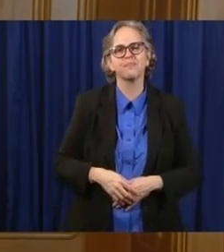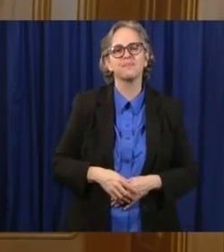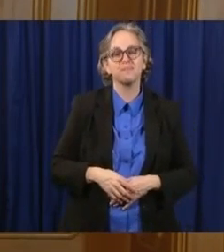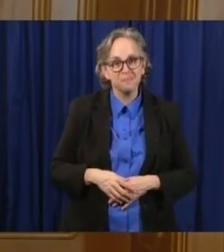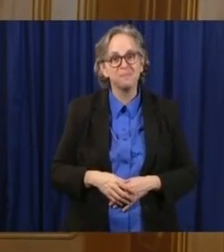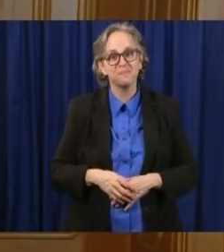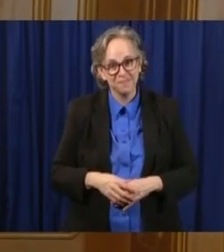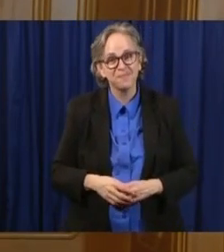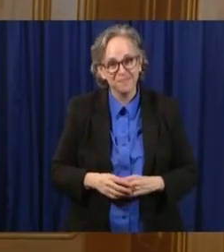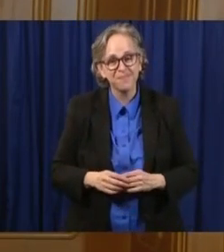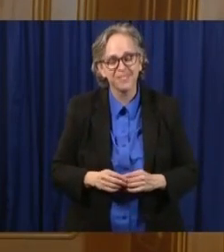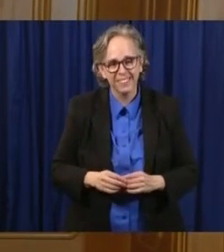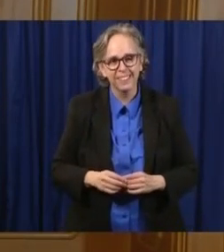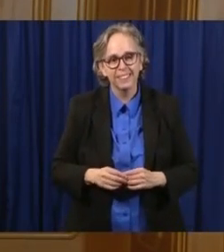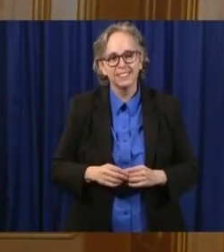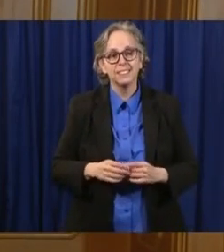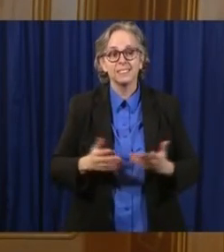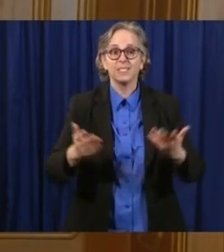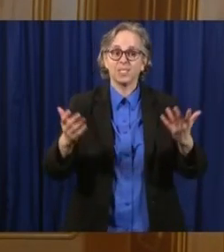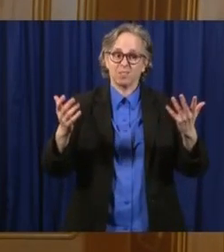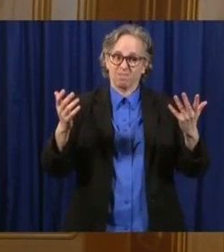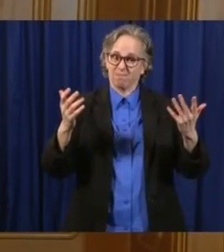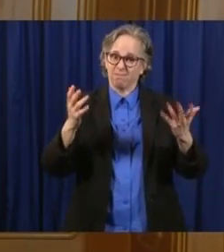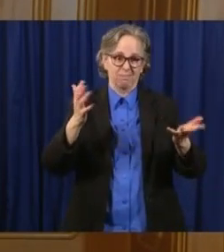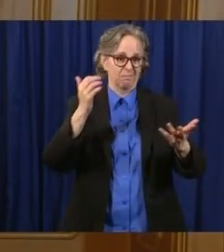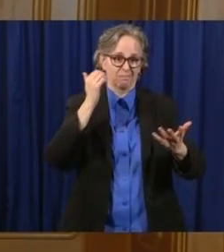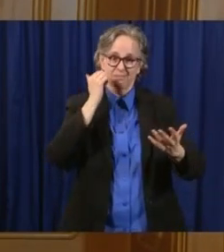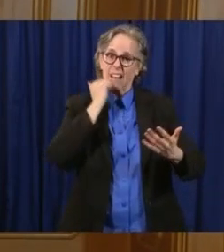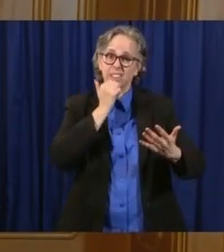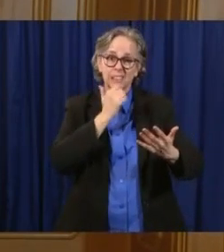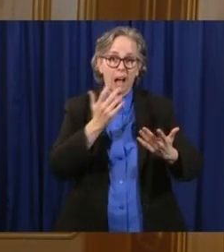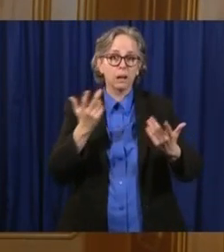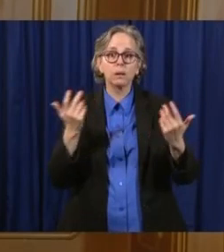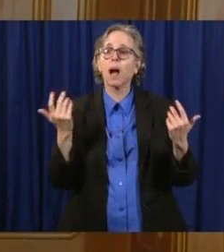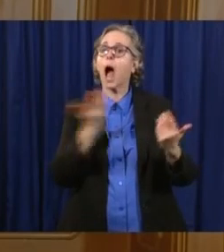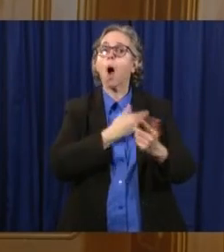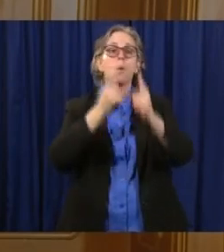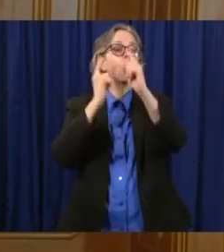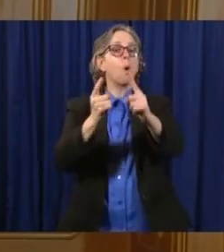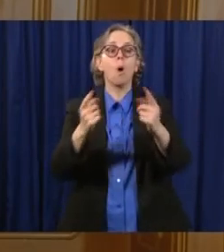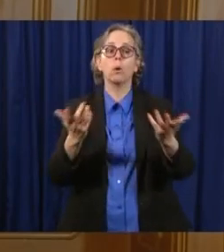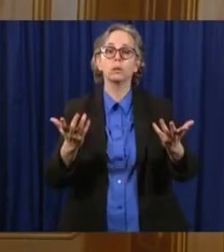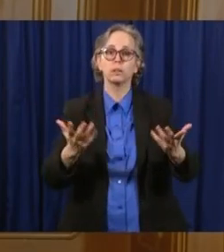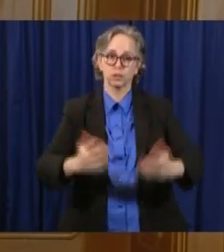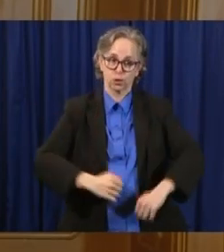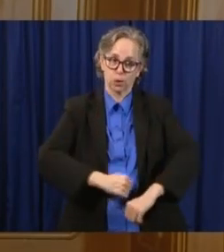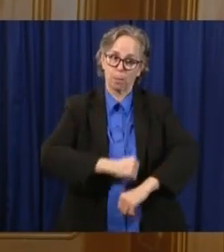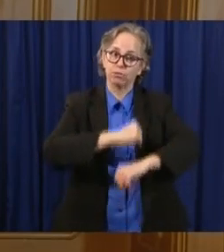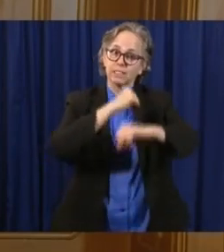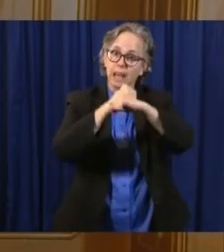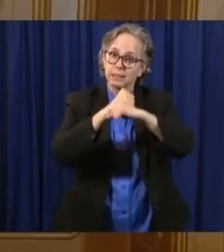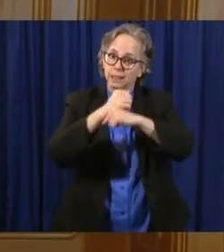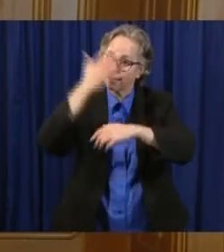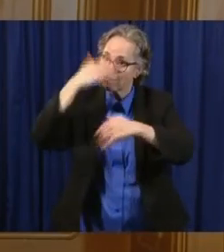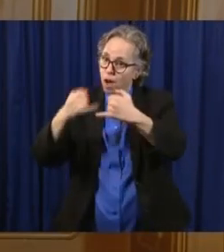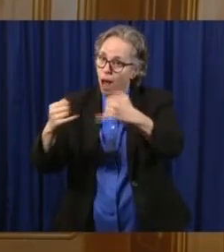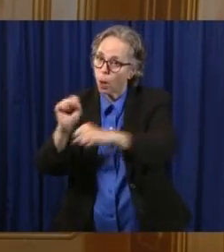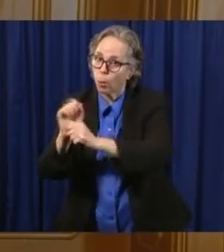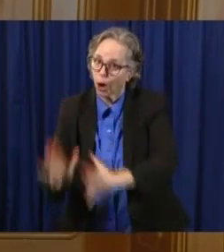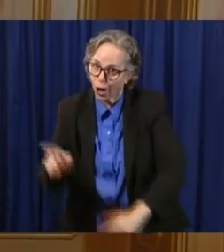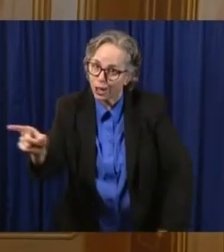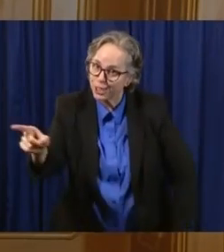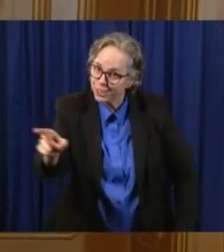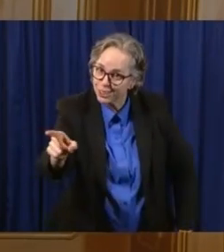Our goal each day is to do everything we can to protect our protectors, those folks who are out there at the front